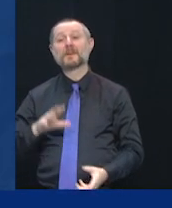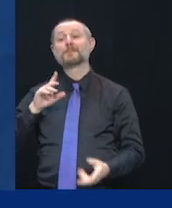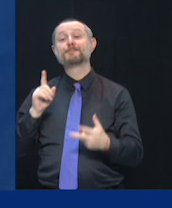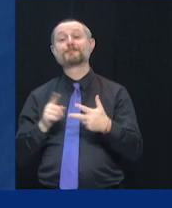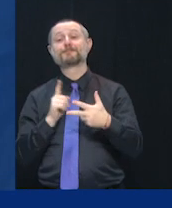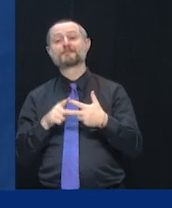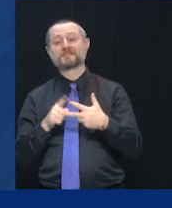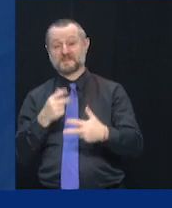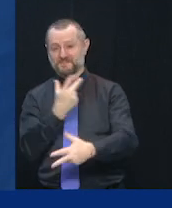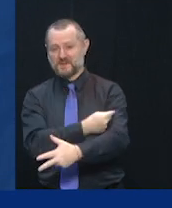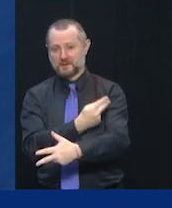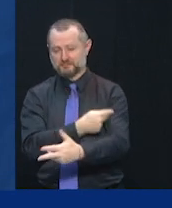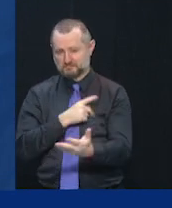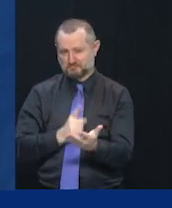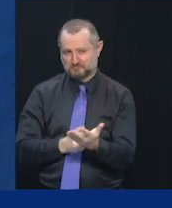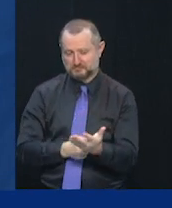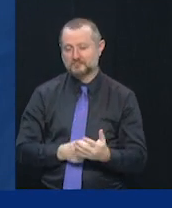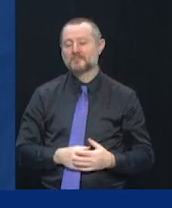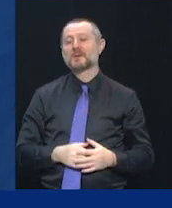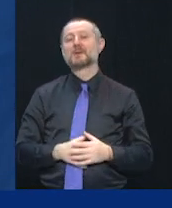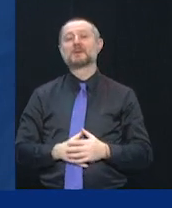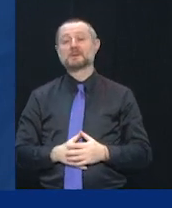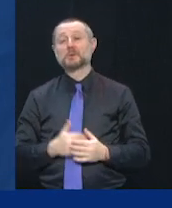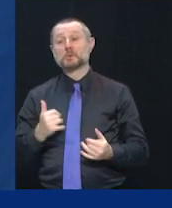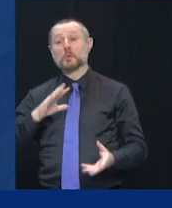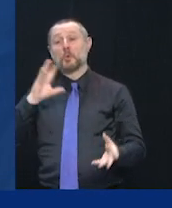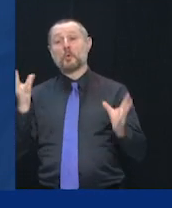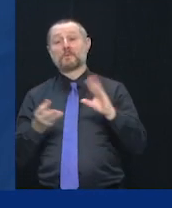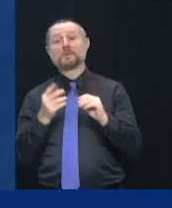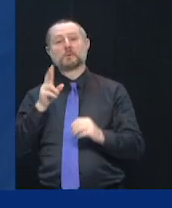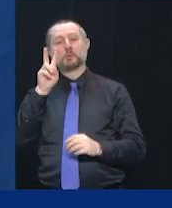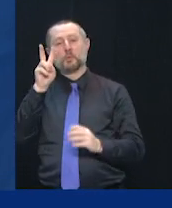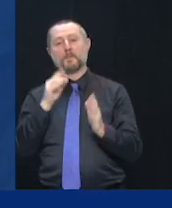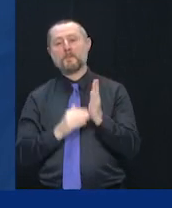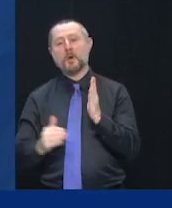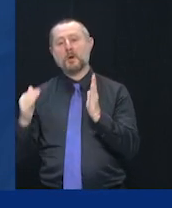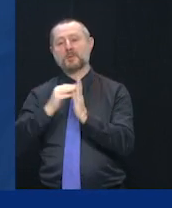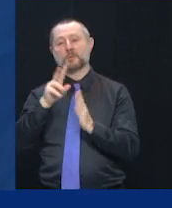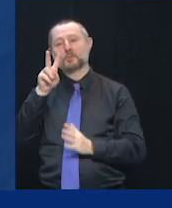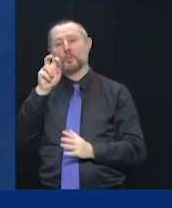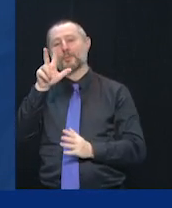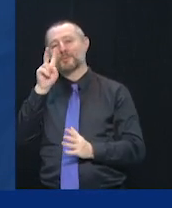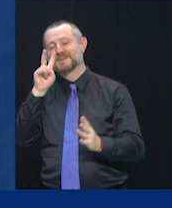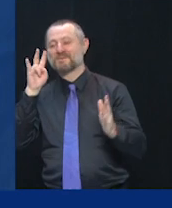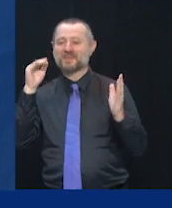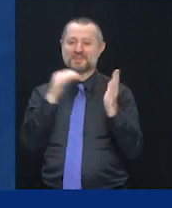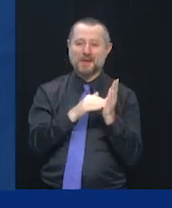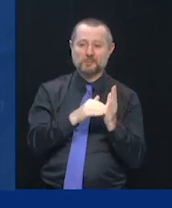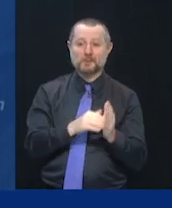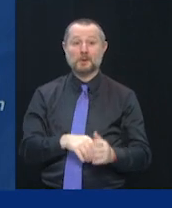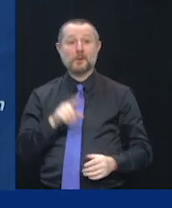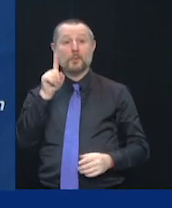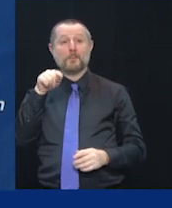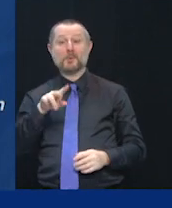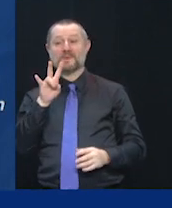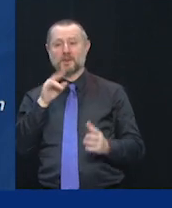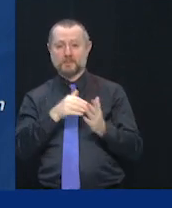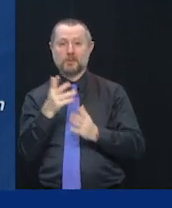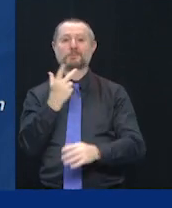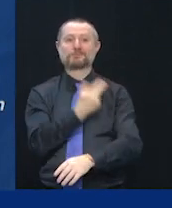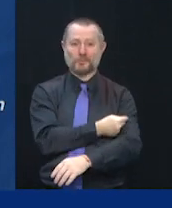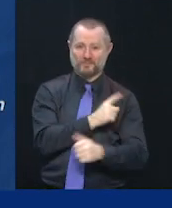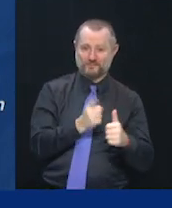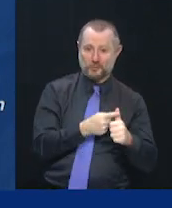about vaccinations. We're over 2 million, 2.2 million, 1.7 first doses, 495,000 second